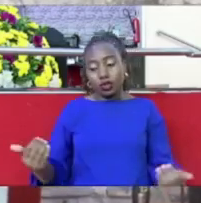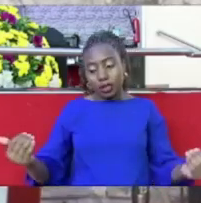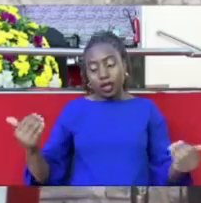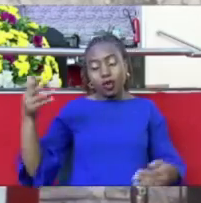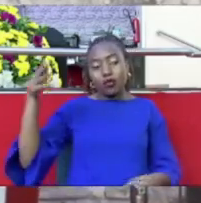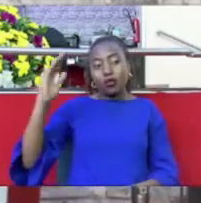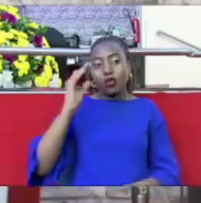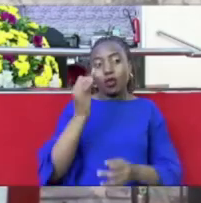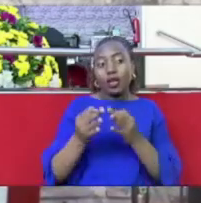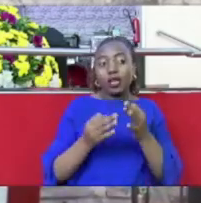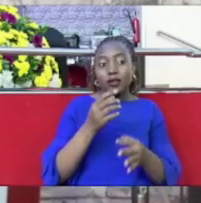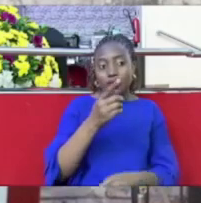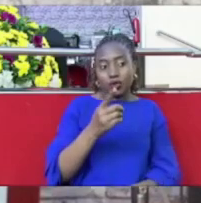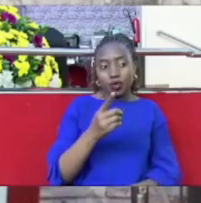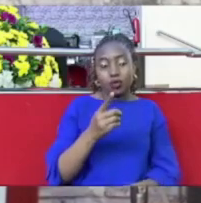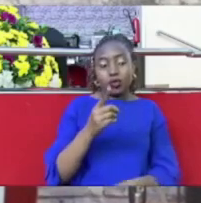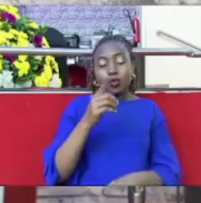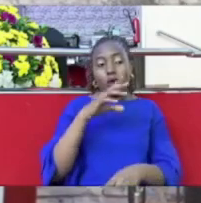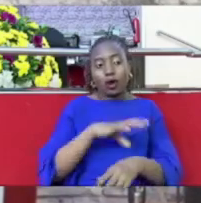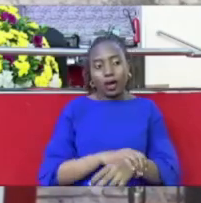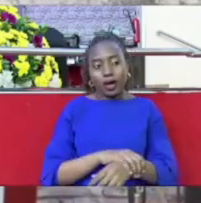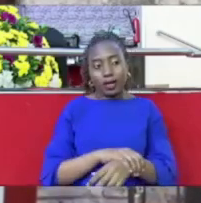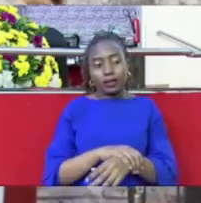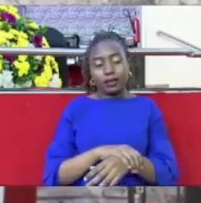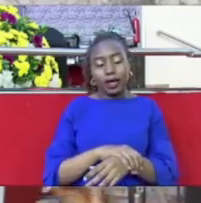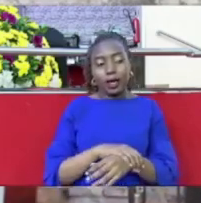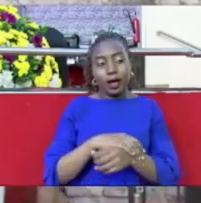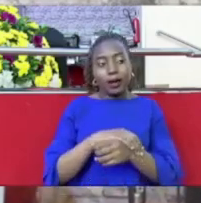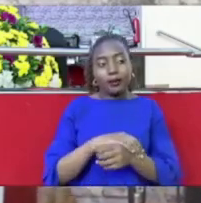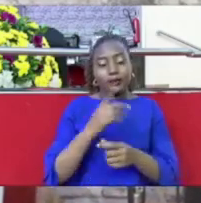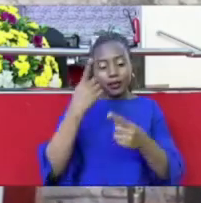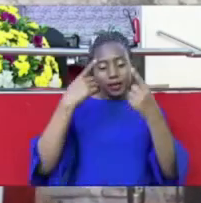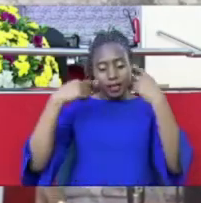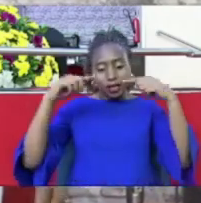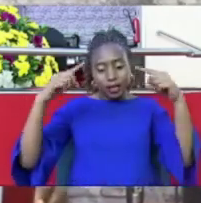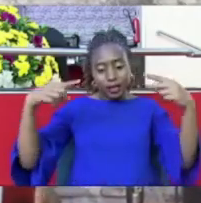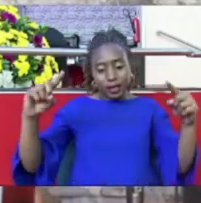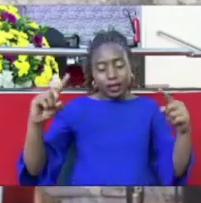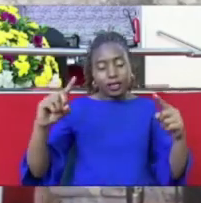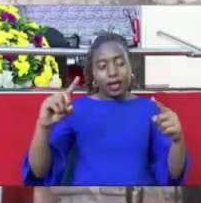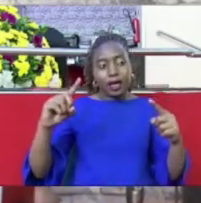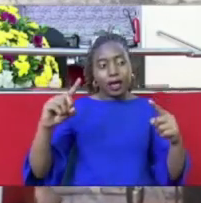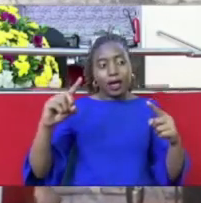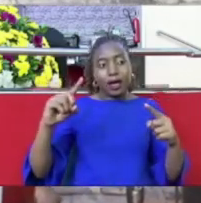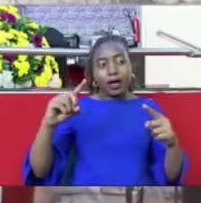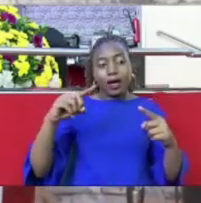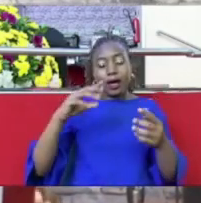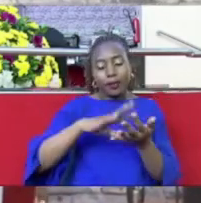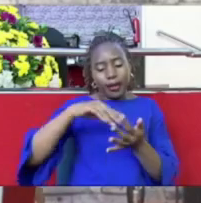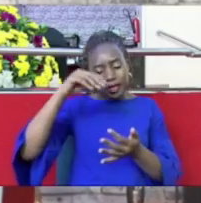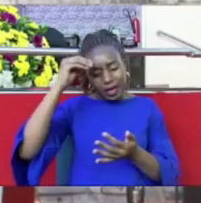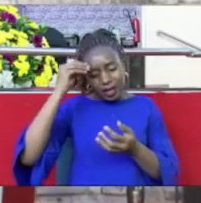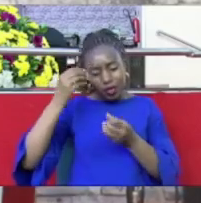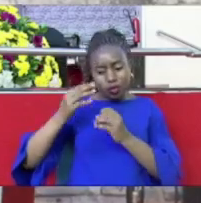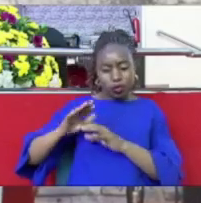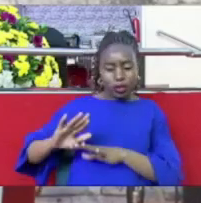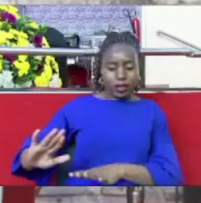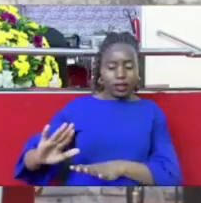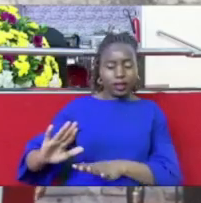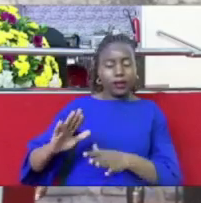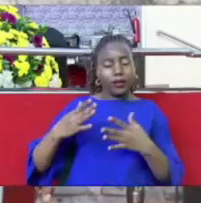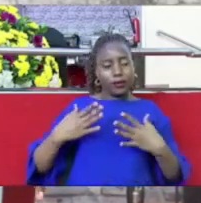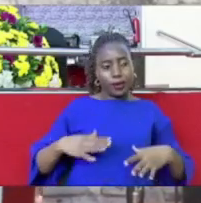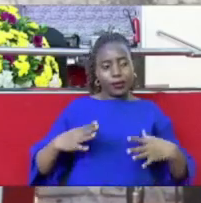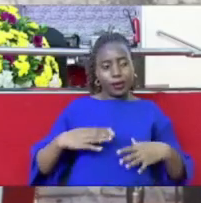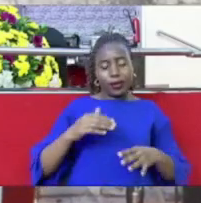utapokea upenyo, learn to release people in your life as quickly as possible. Jifunze kuachilia watu katika maisha yako haraka iwezekanavyo.